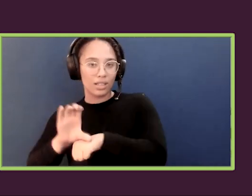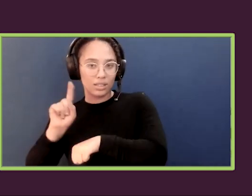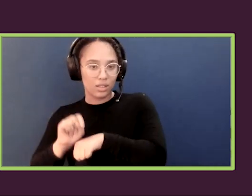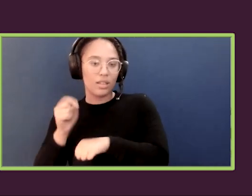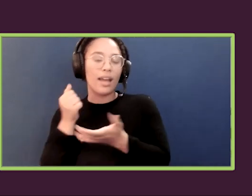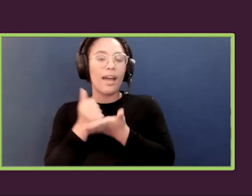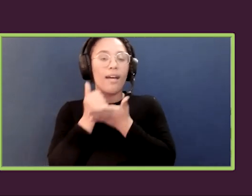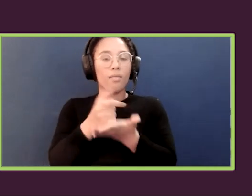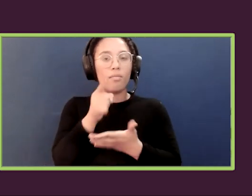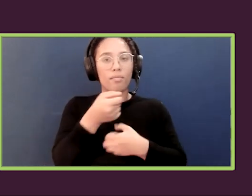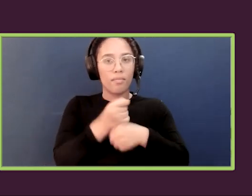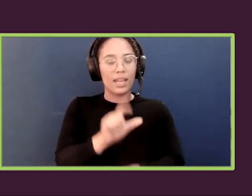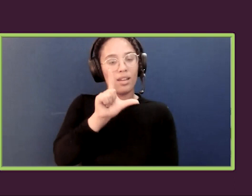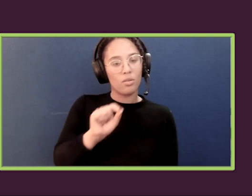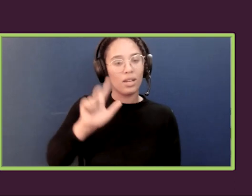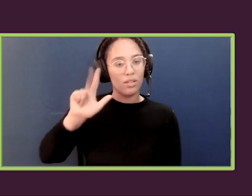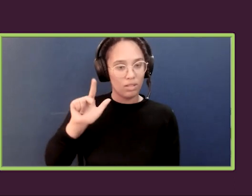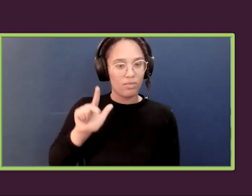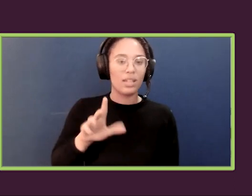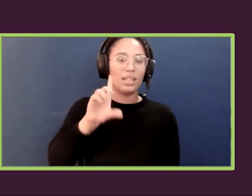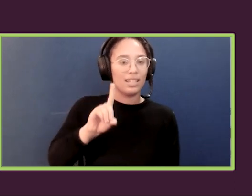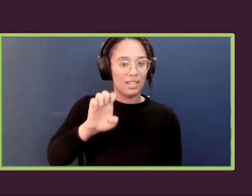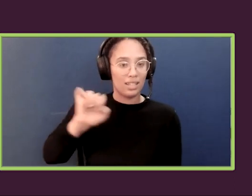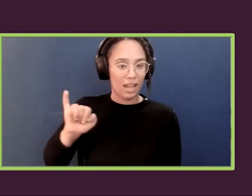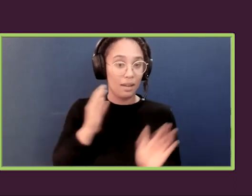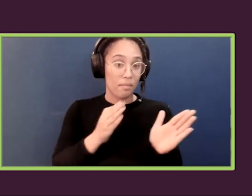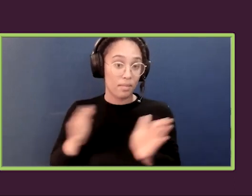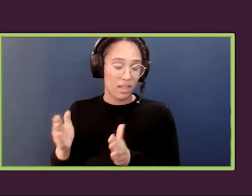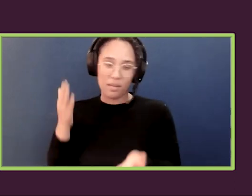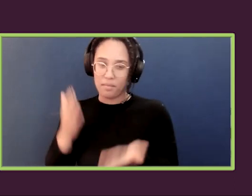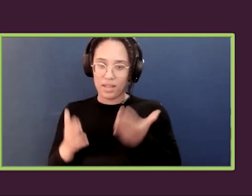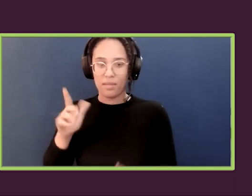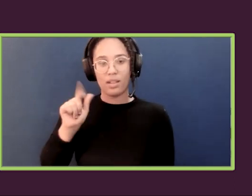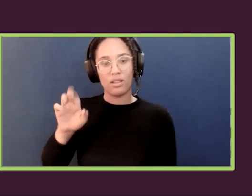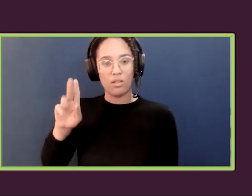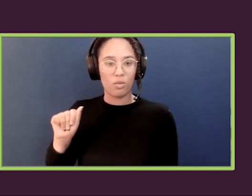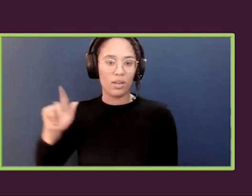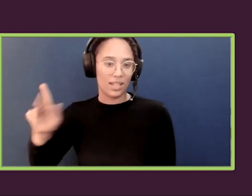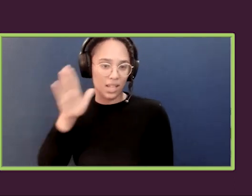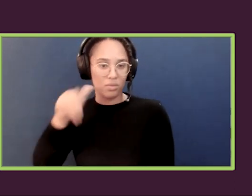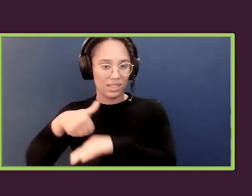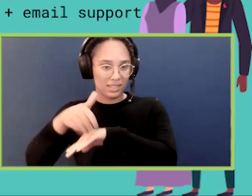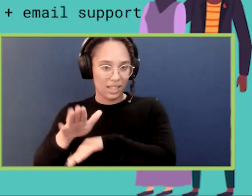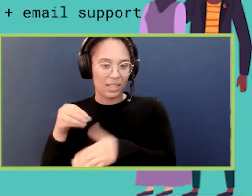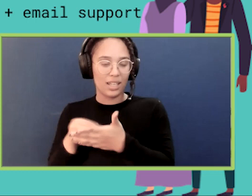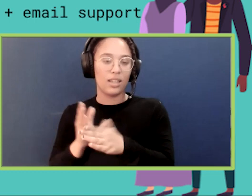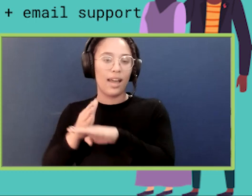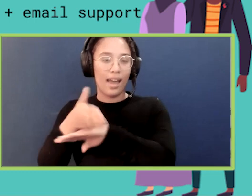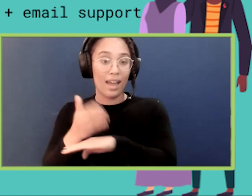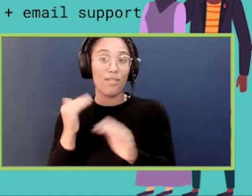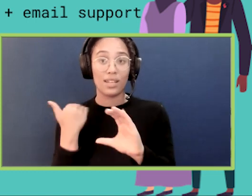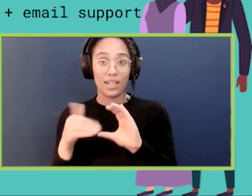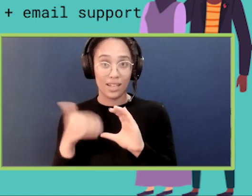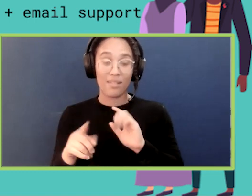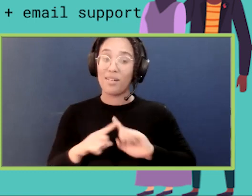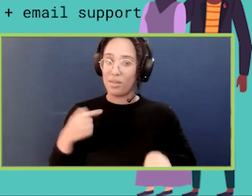deck, and maybe Laura Kay will send it out in the follow-up email. And let's get your 2023 strategy mapped out. Also,